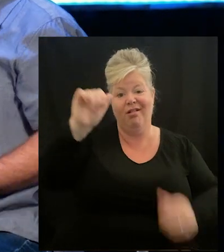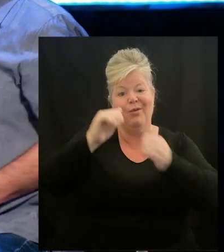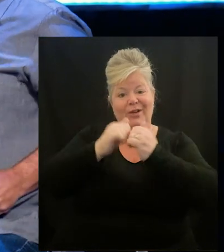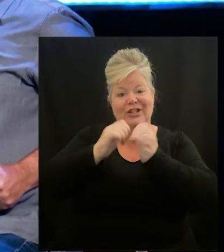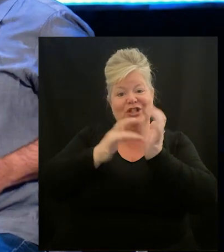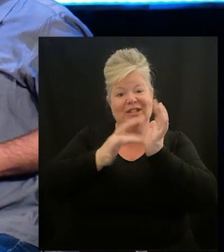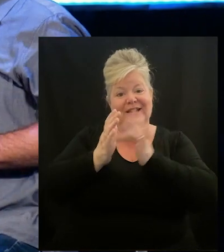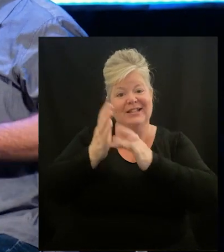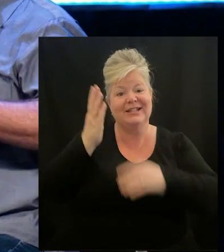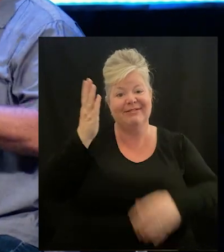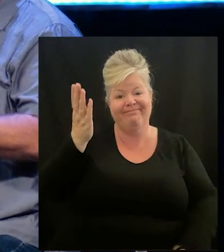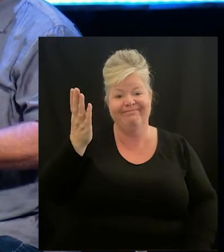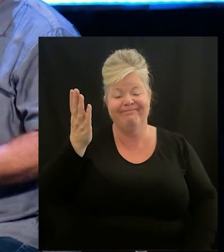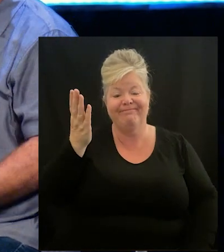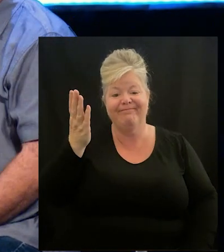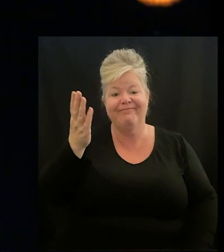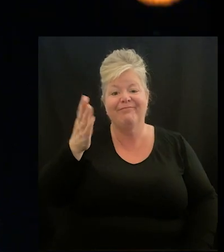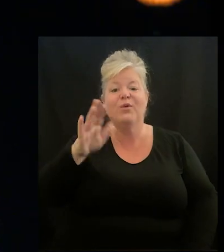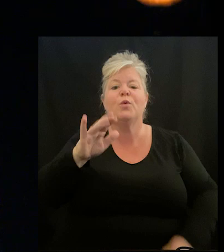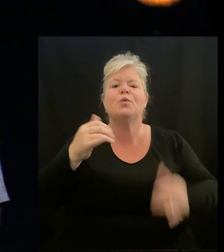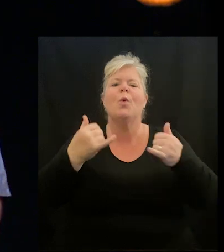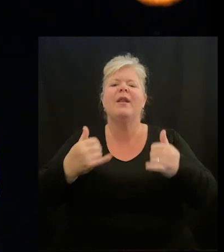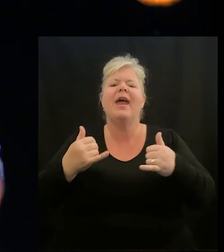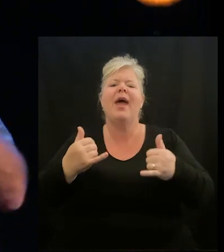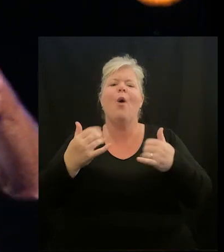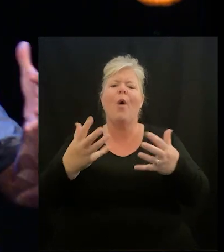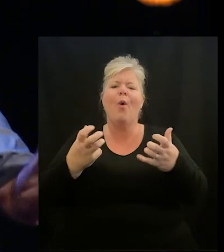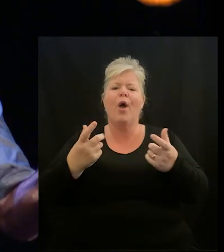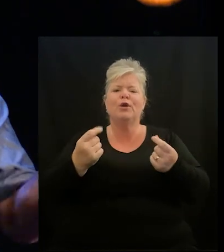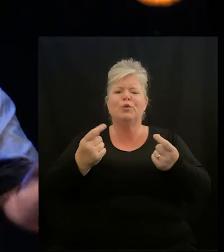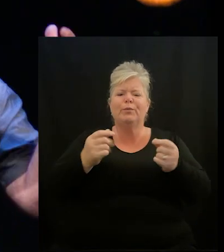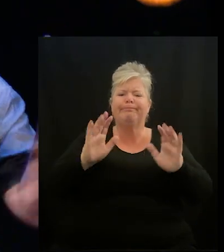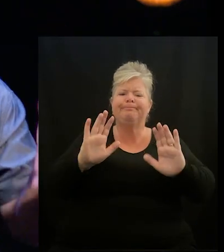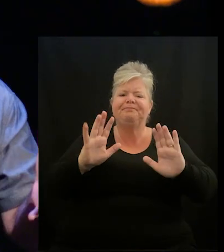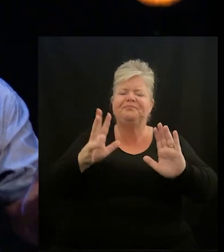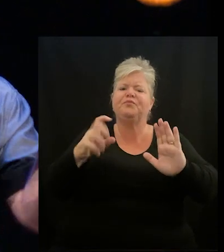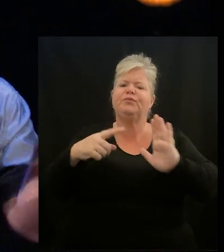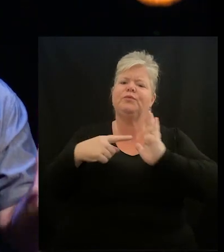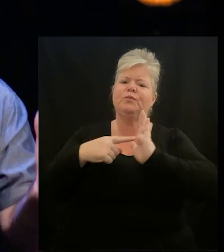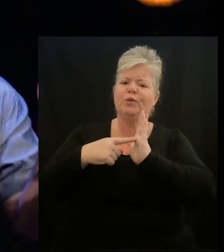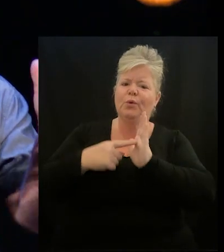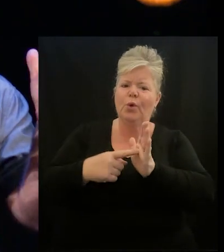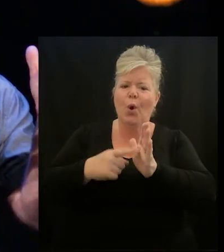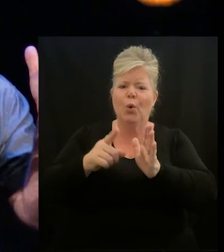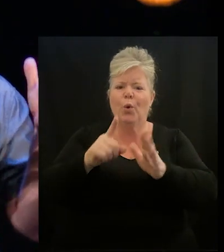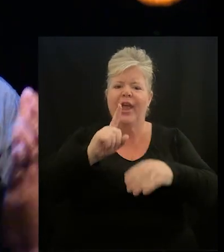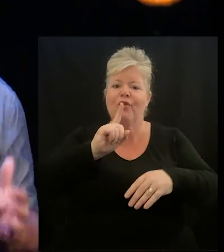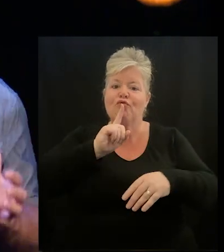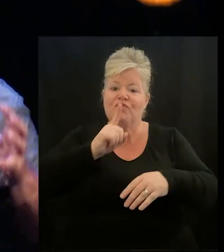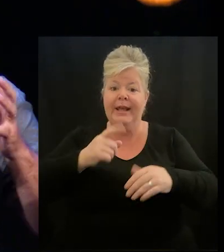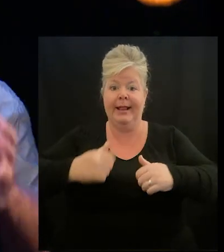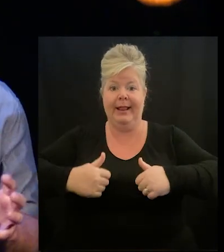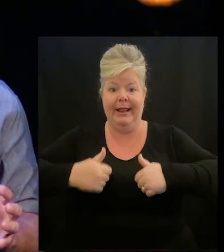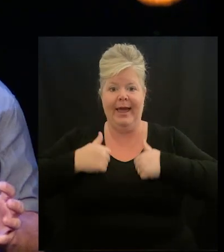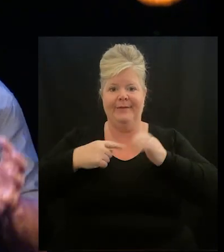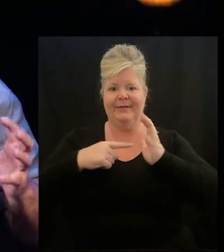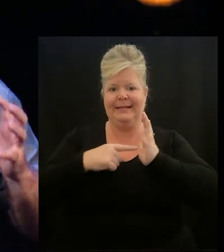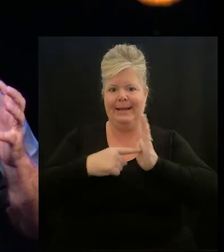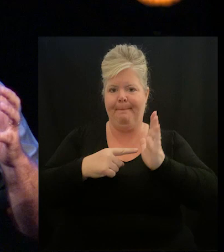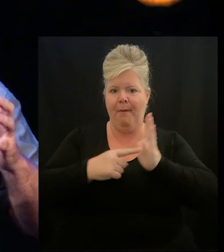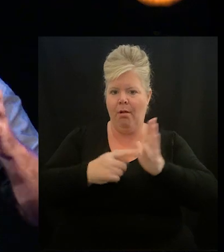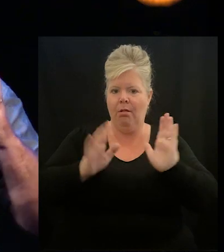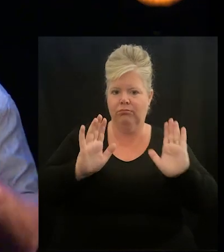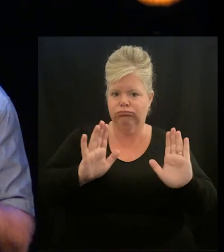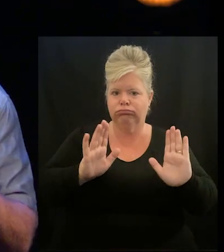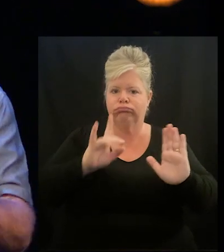I want to do in the time that we have left together is I want to take you and I want to show you a real life example,